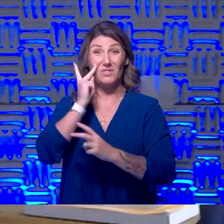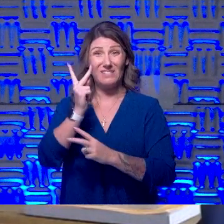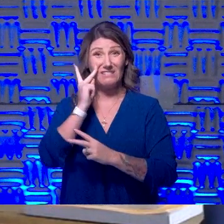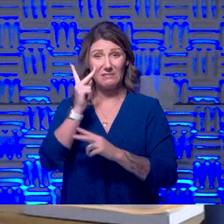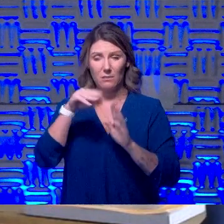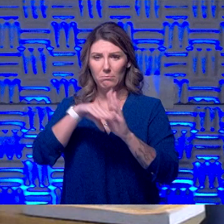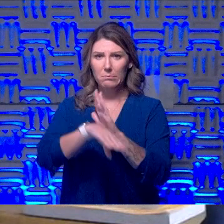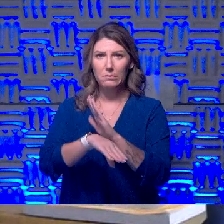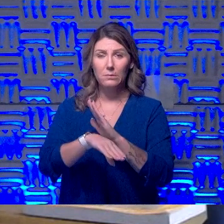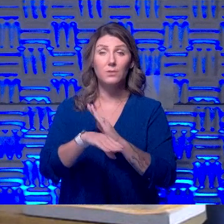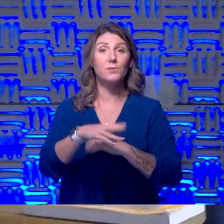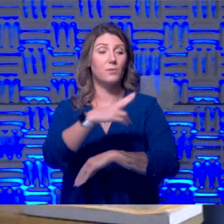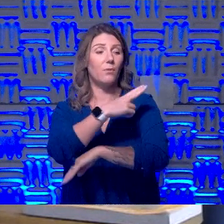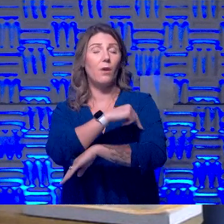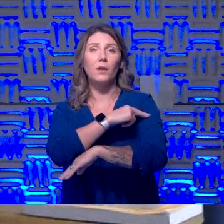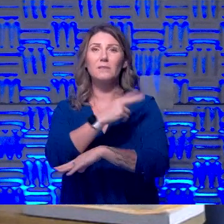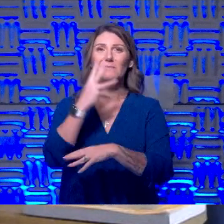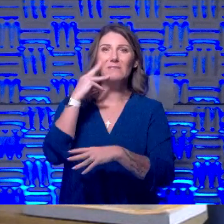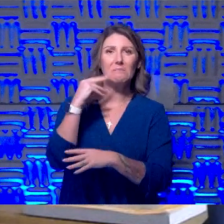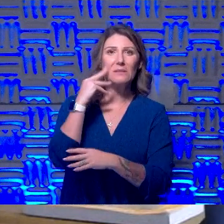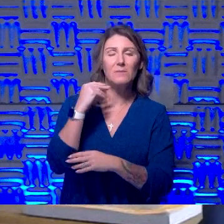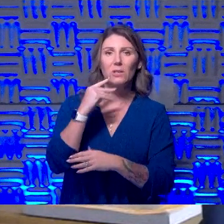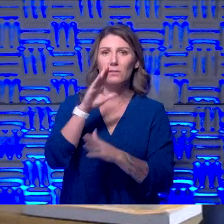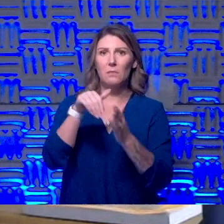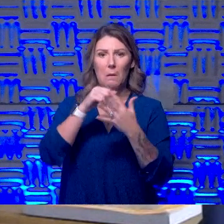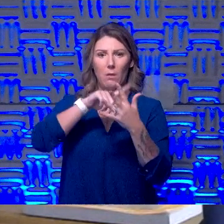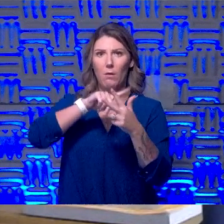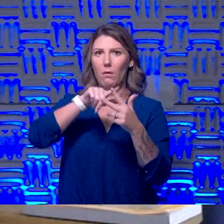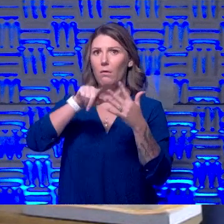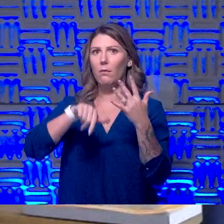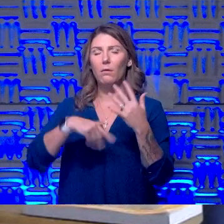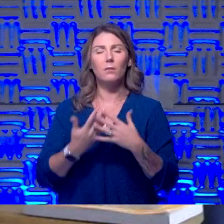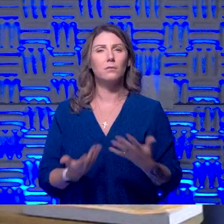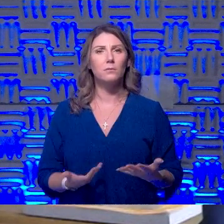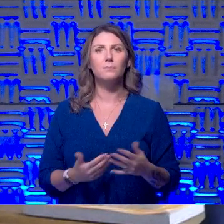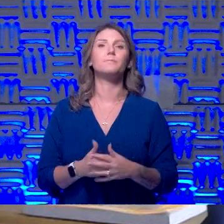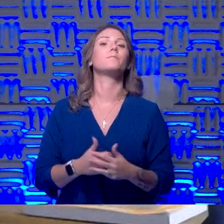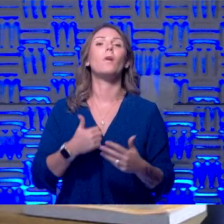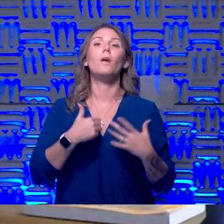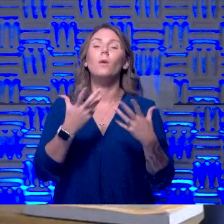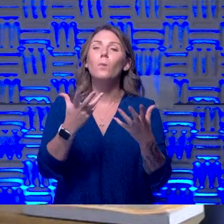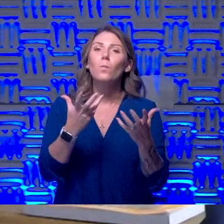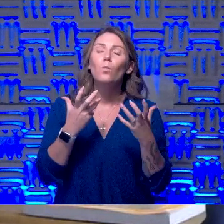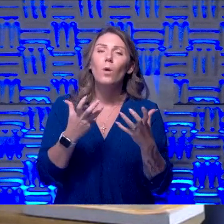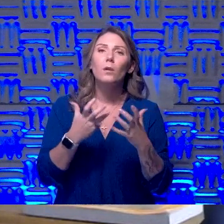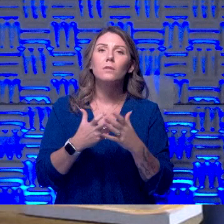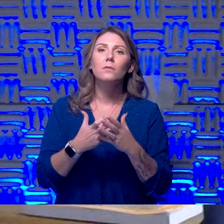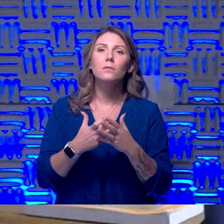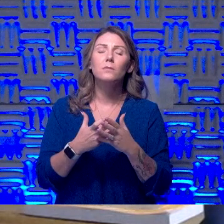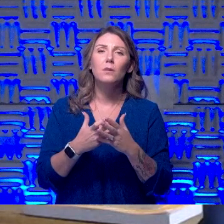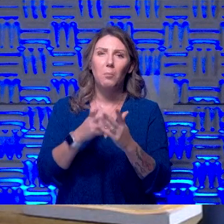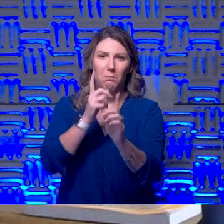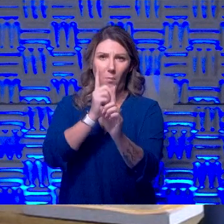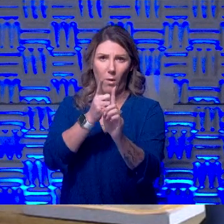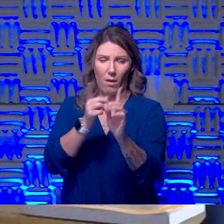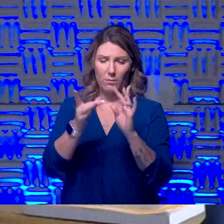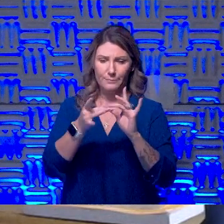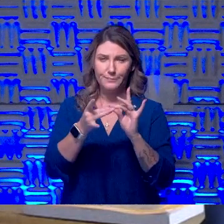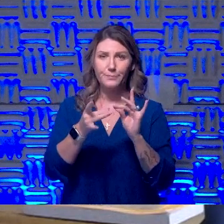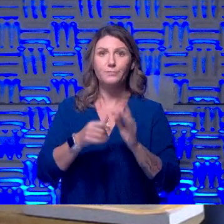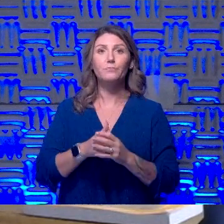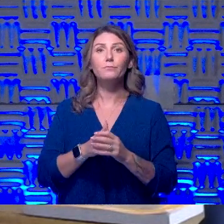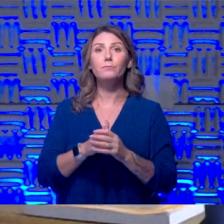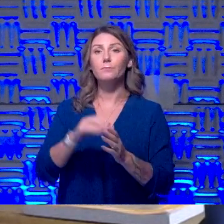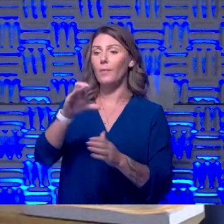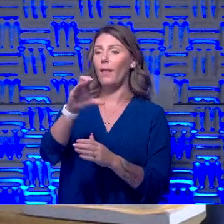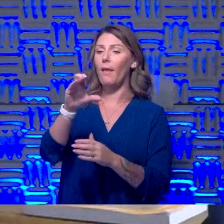So hospitals have experienced all that. I want to make a quick point, though. The CARES